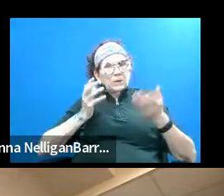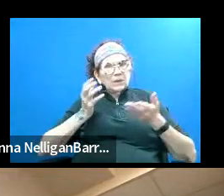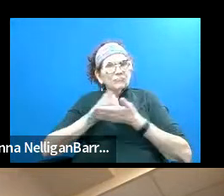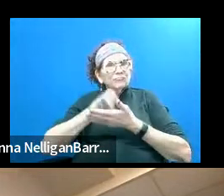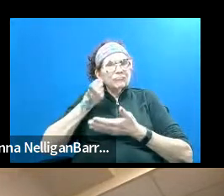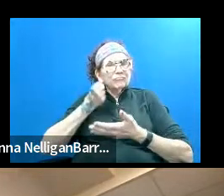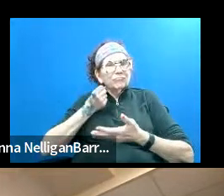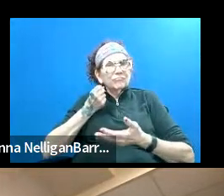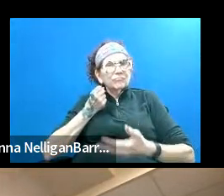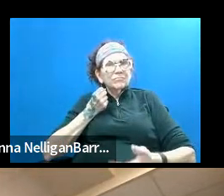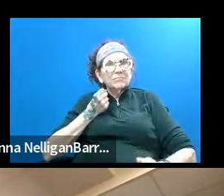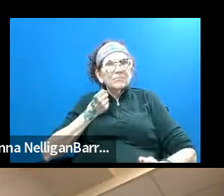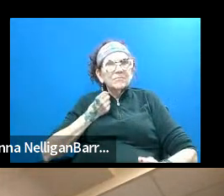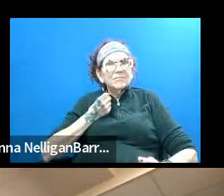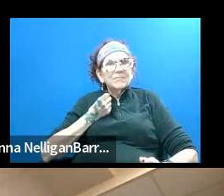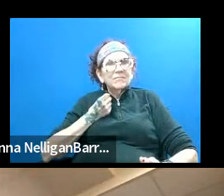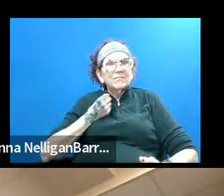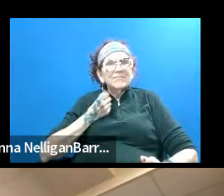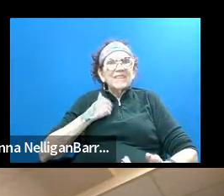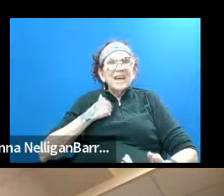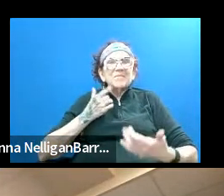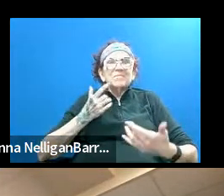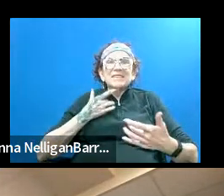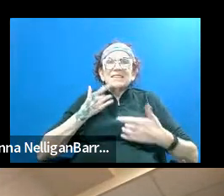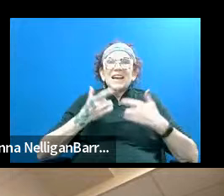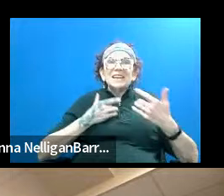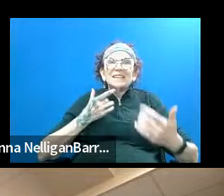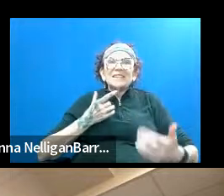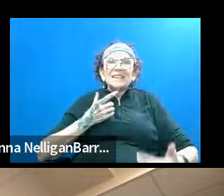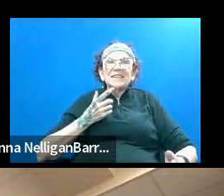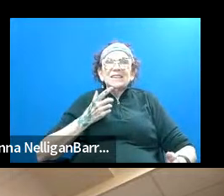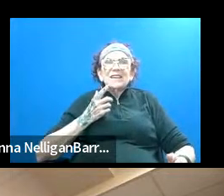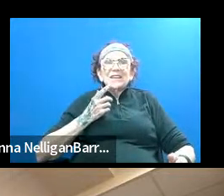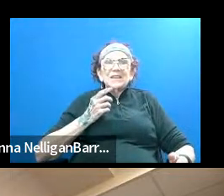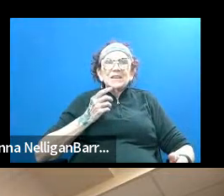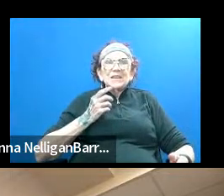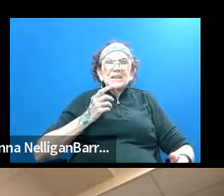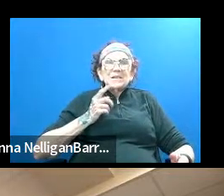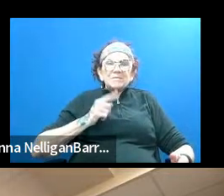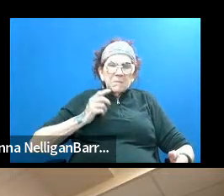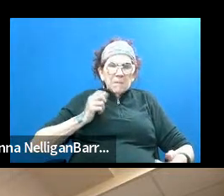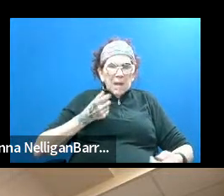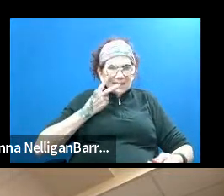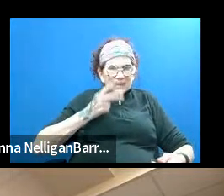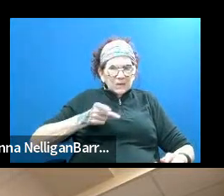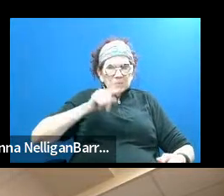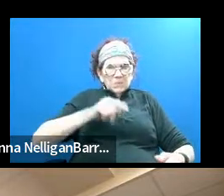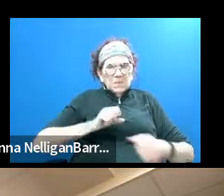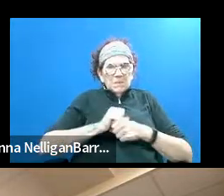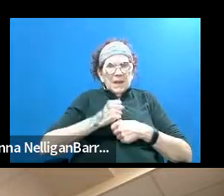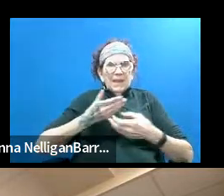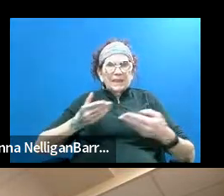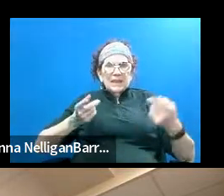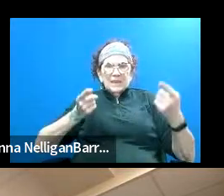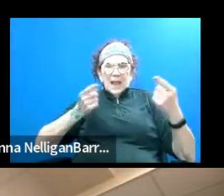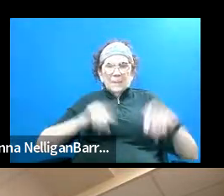looking forward to watching you all make it happen. Thank you. Thank you so much.